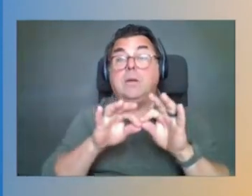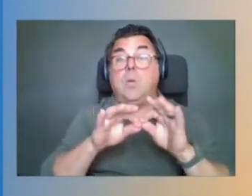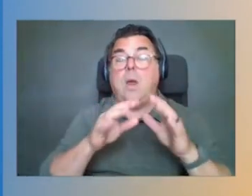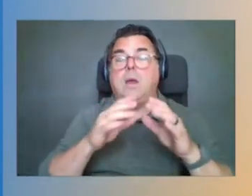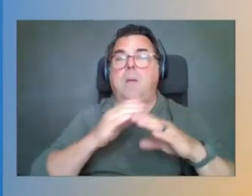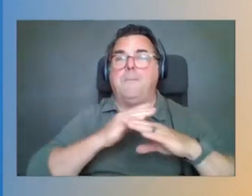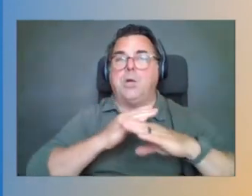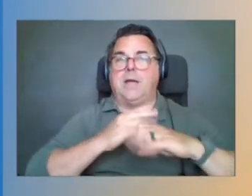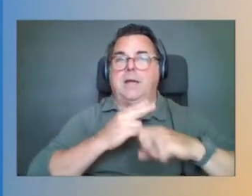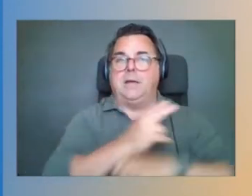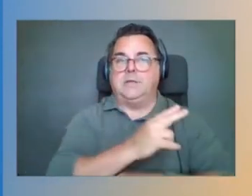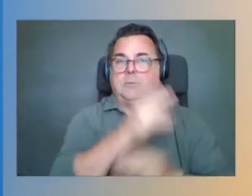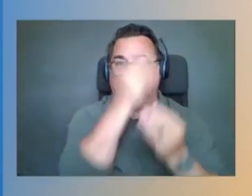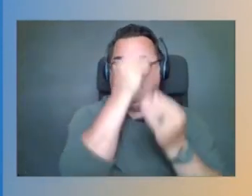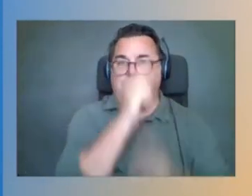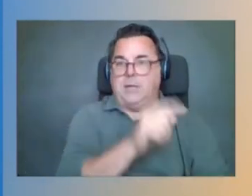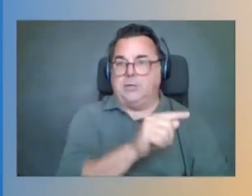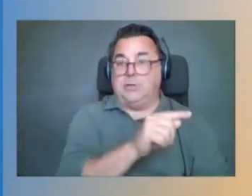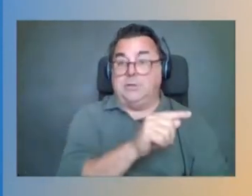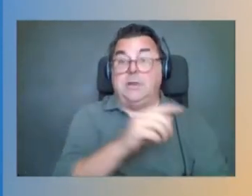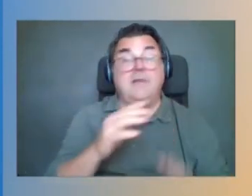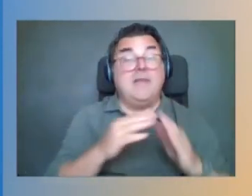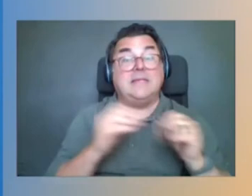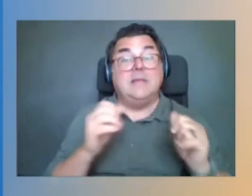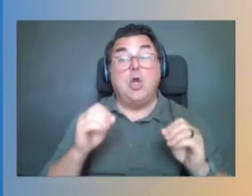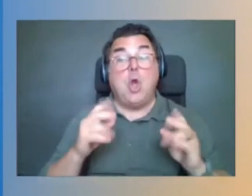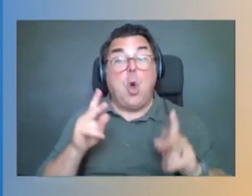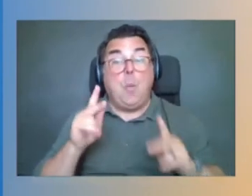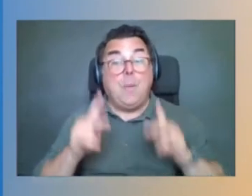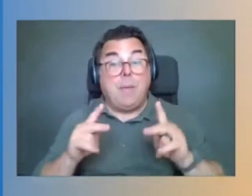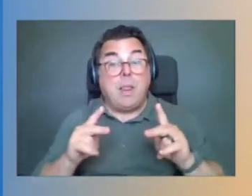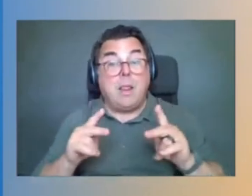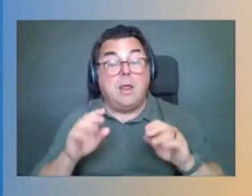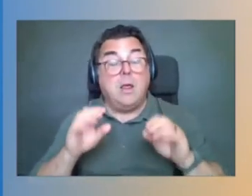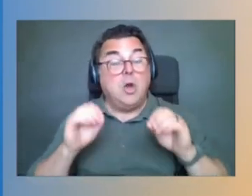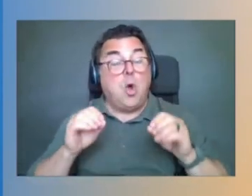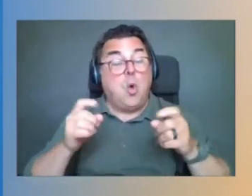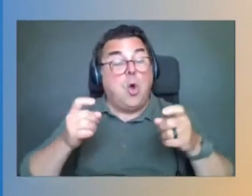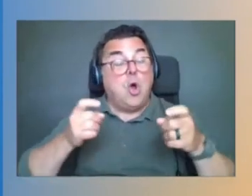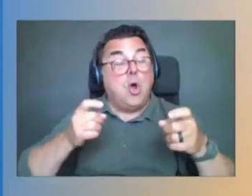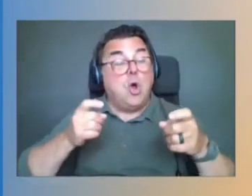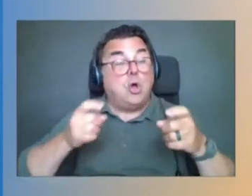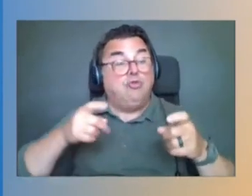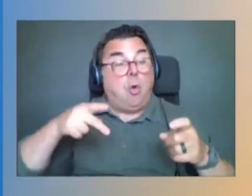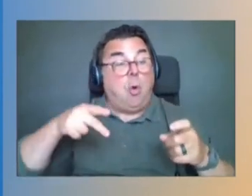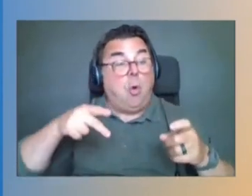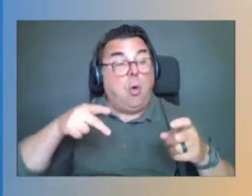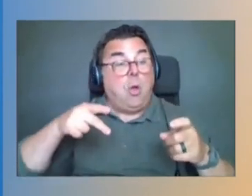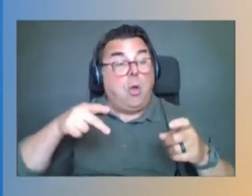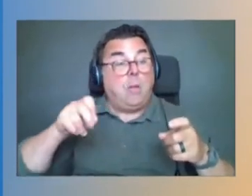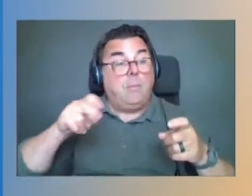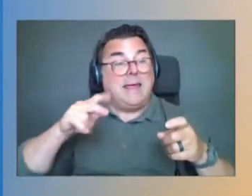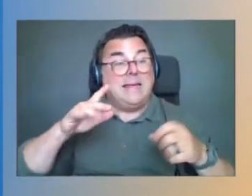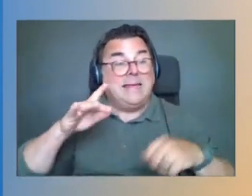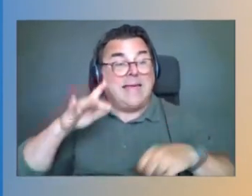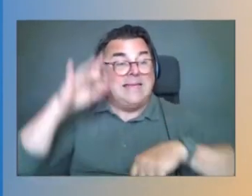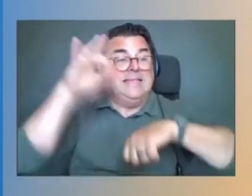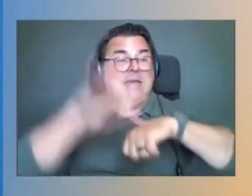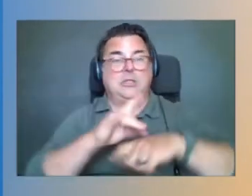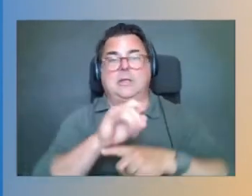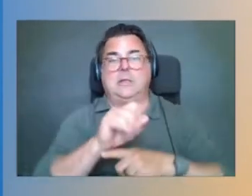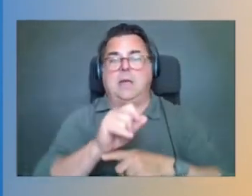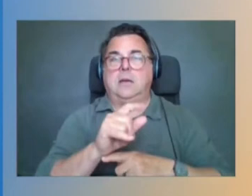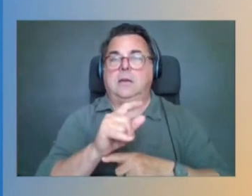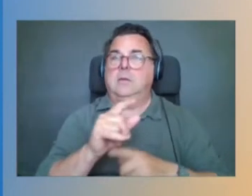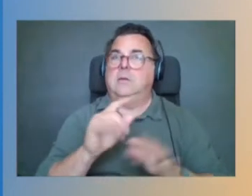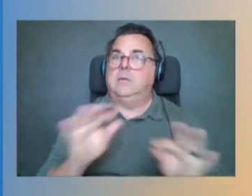having a system where no human or even no control plane can access customers' data is super powerful from a